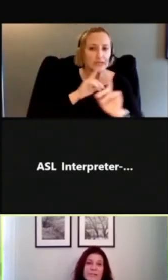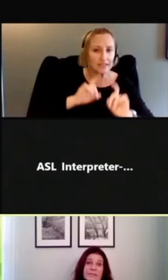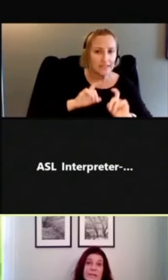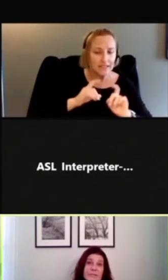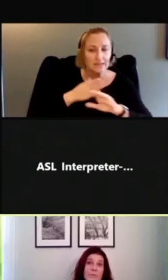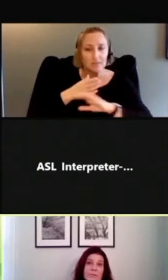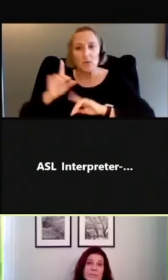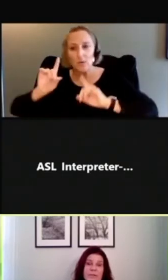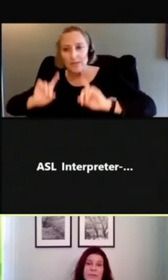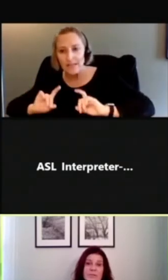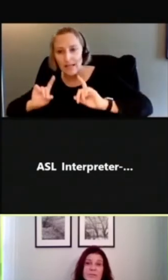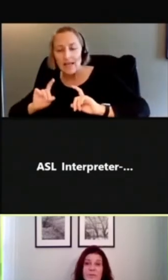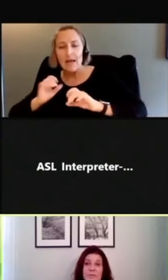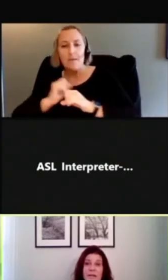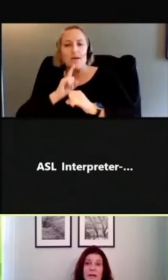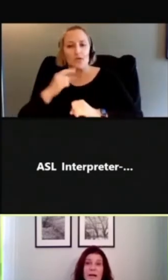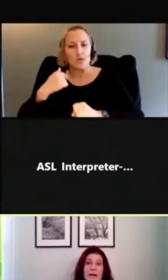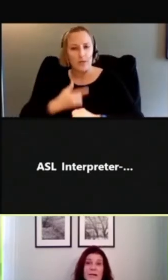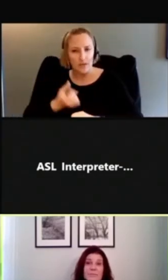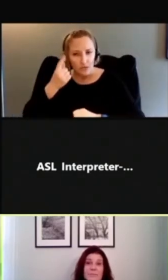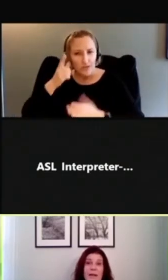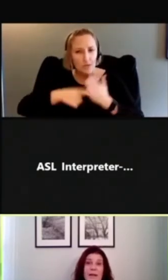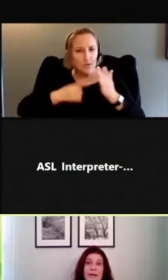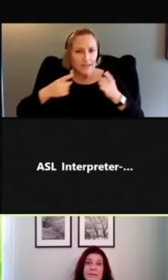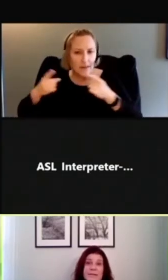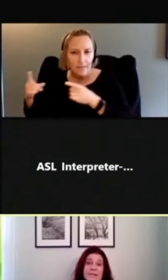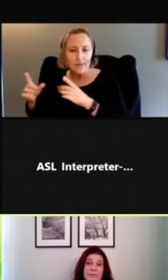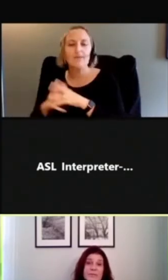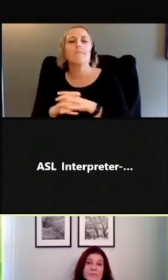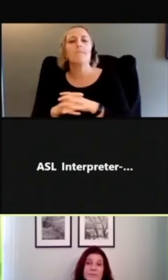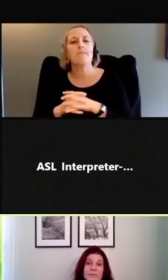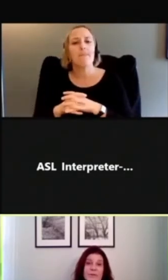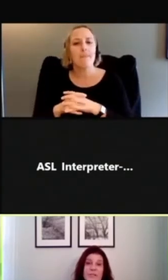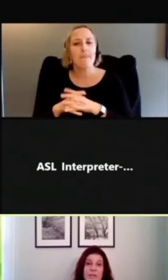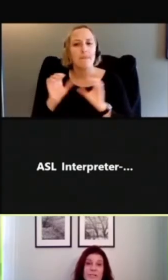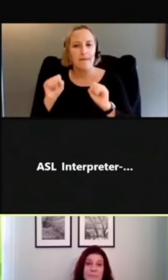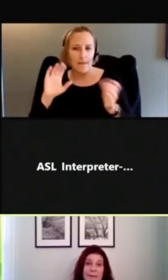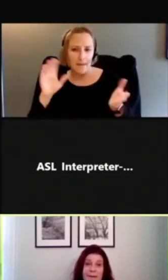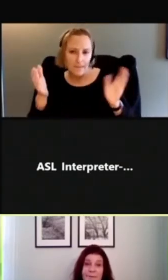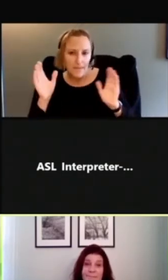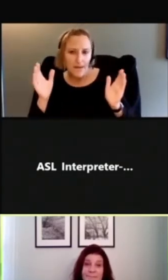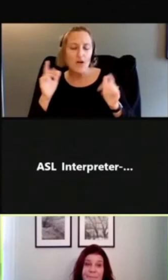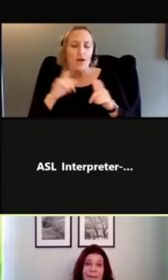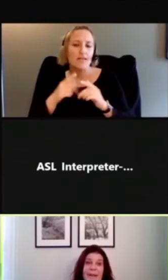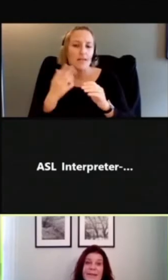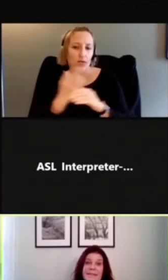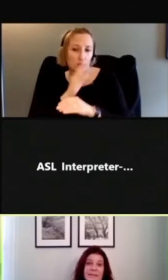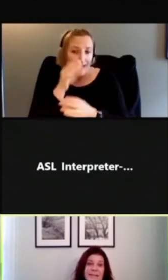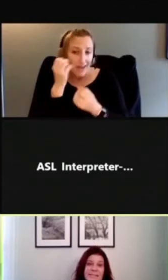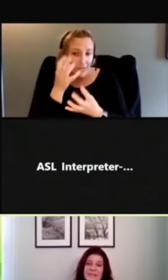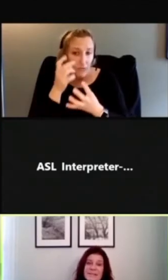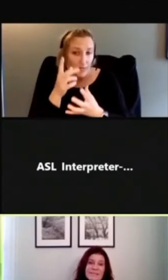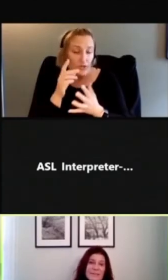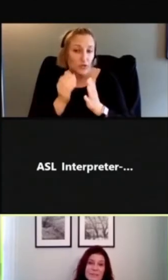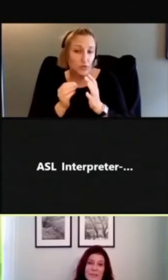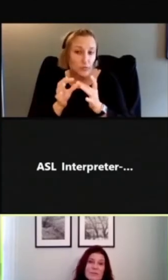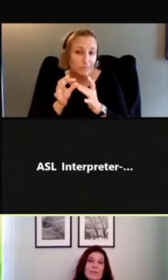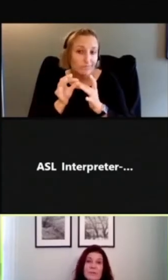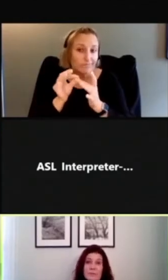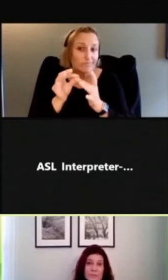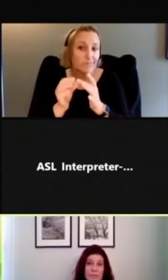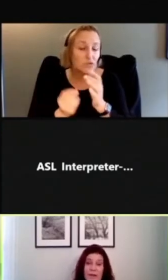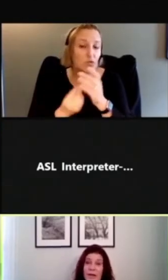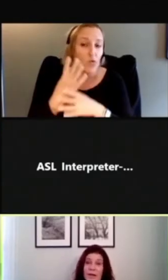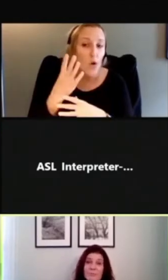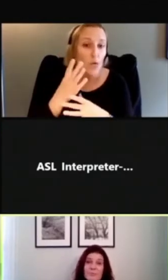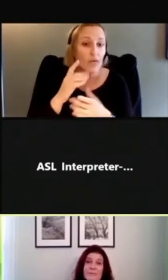to really understand if what we're doing is useful and continue to grow and change from there. Hands-on activities and field trips